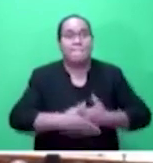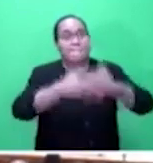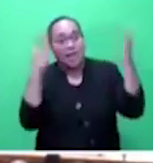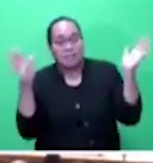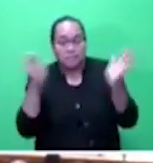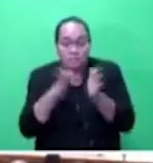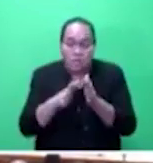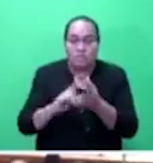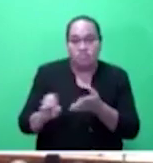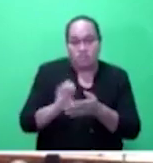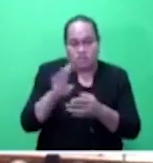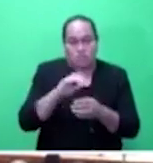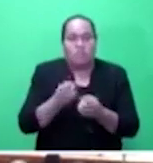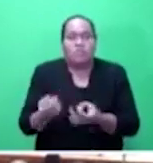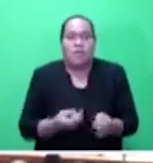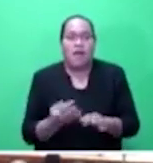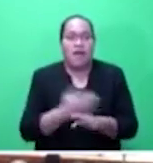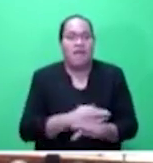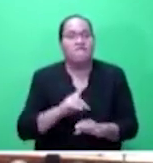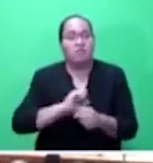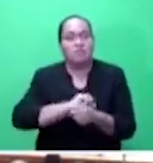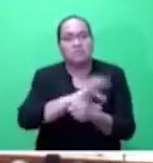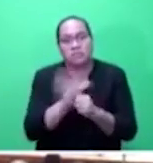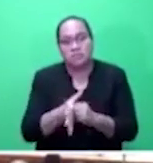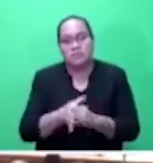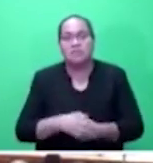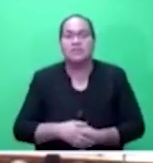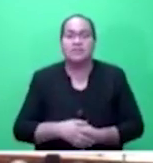as a whole for the COVID-19 phenomena.